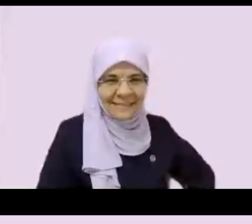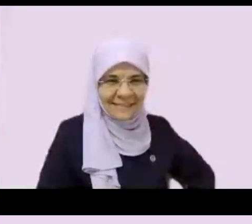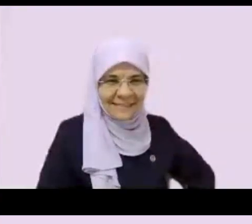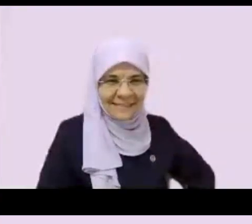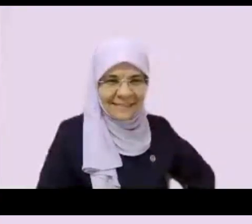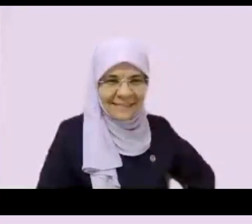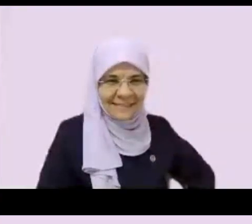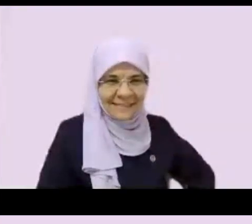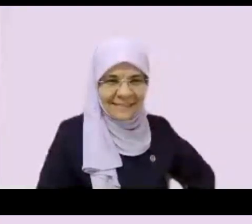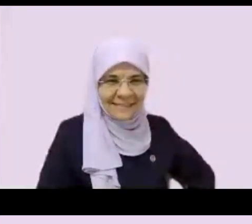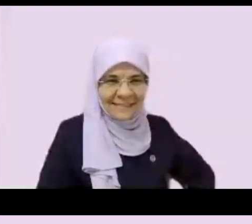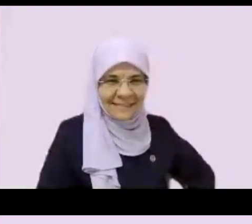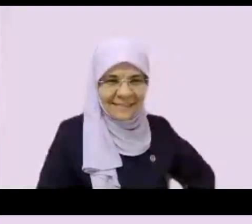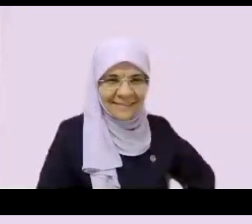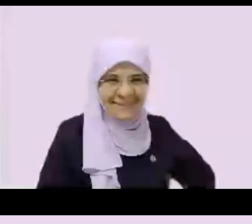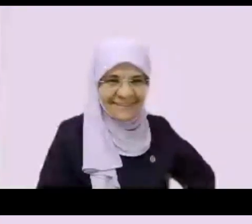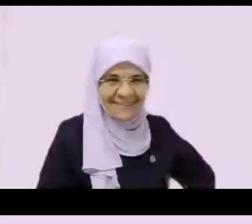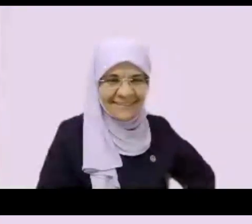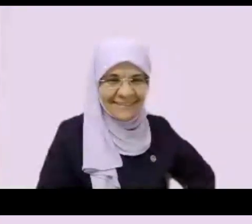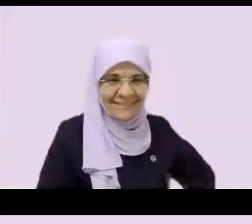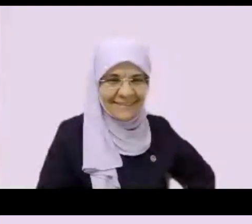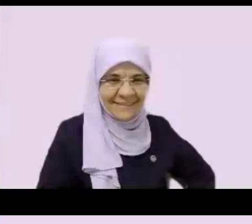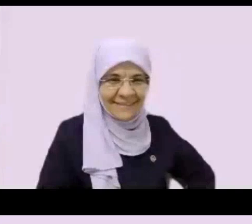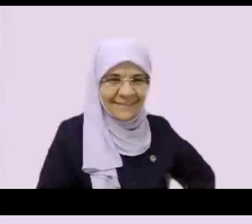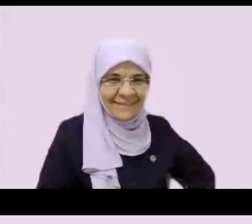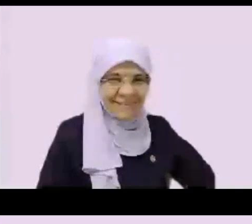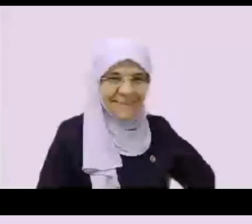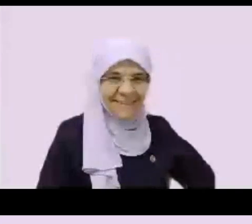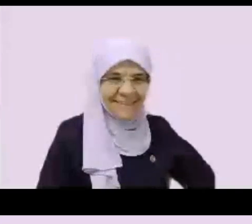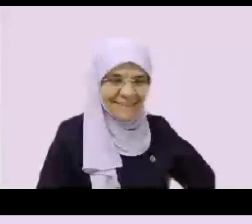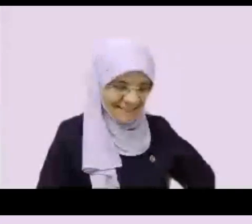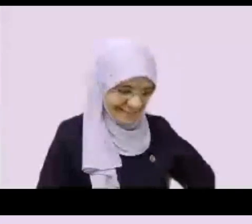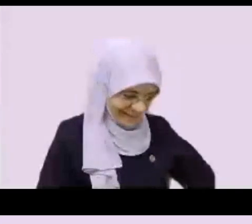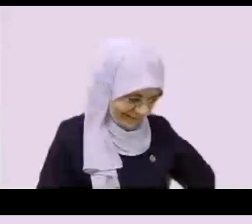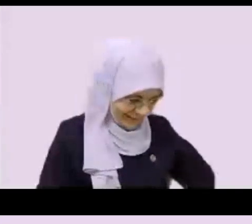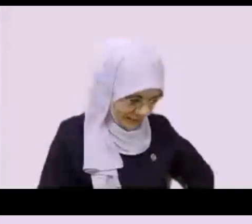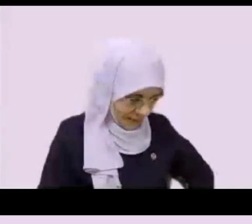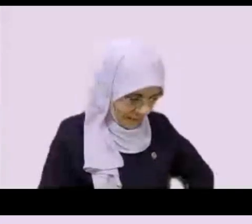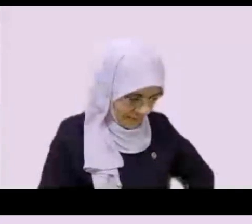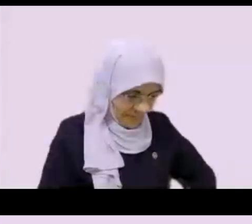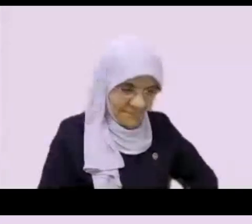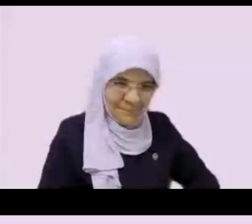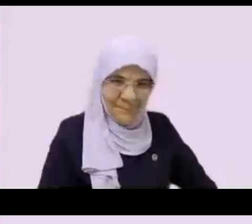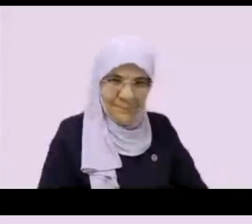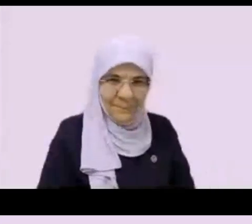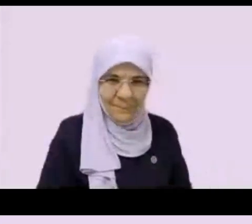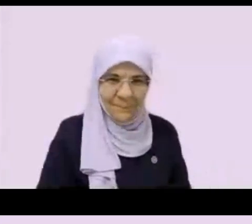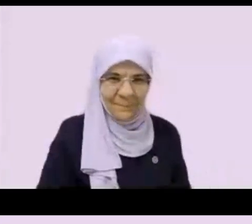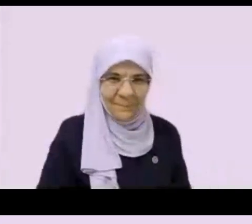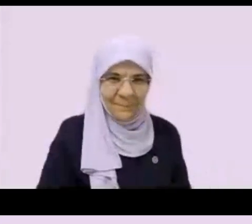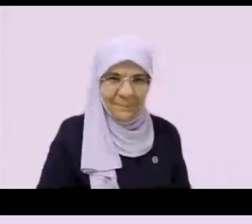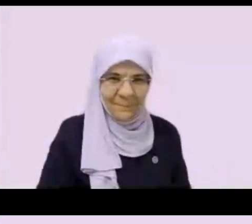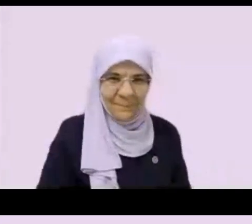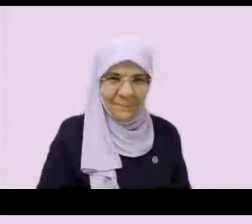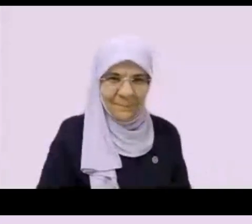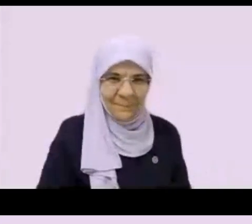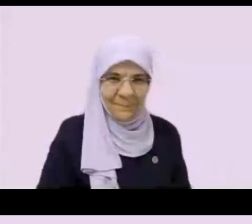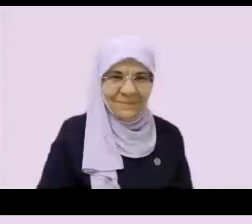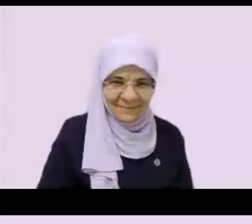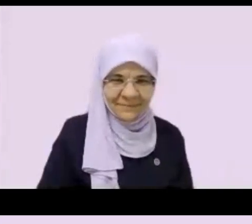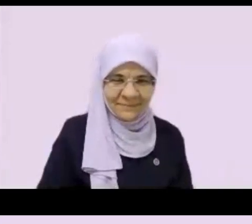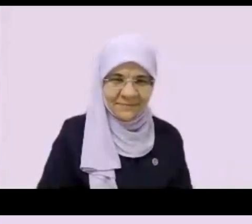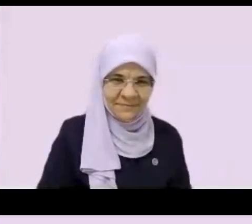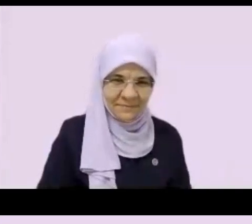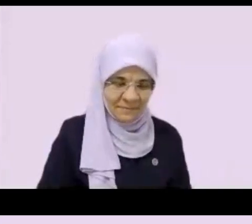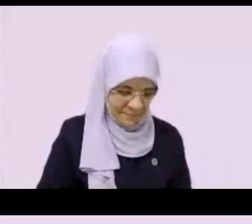keep that balance? Well, fortunately, my children are adults, so they are not